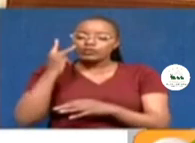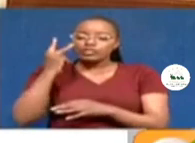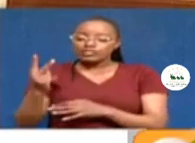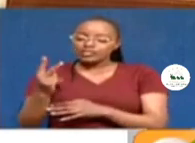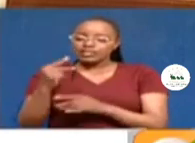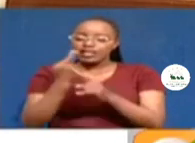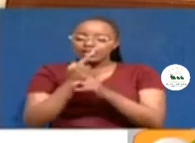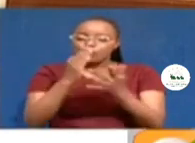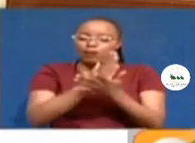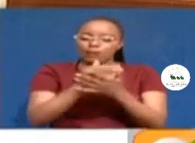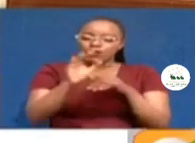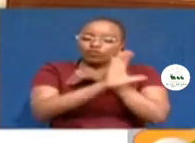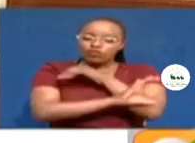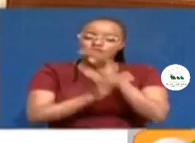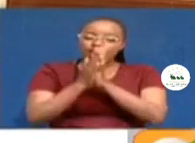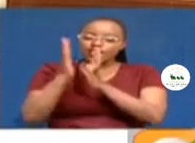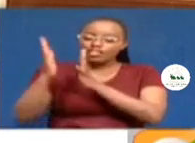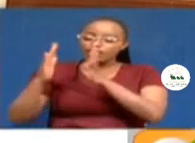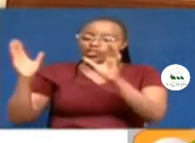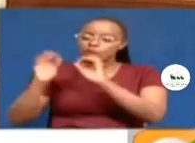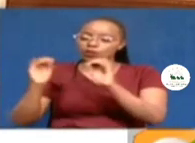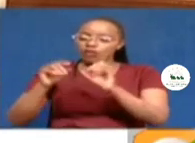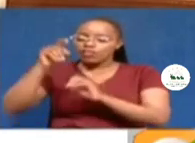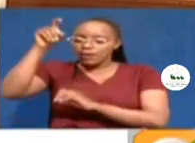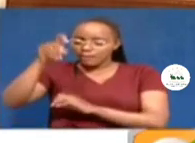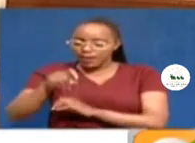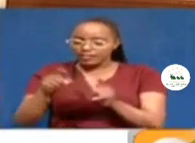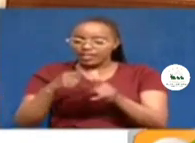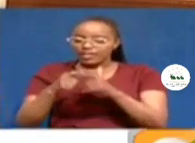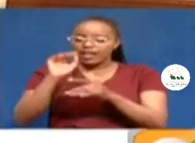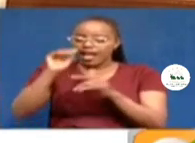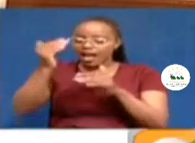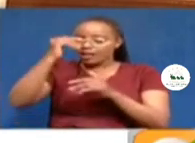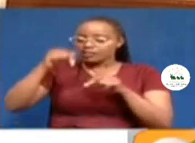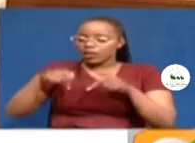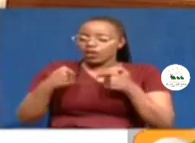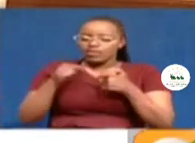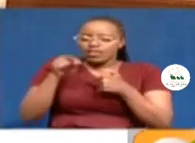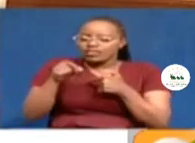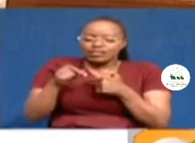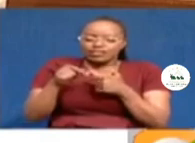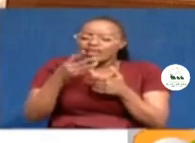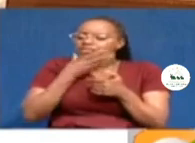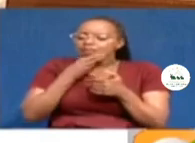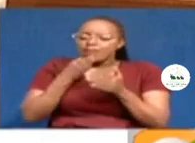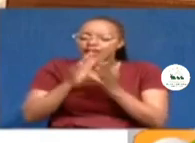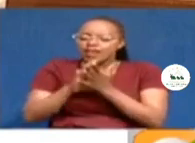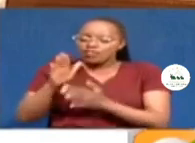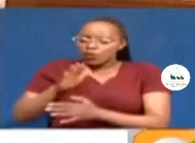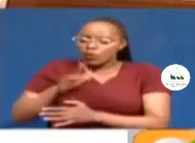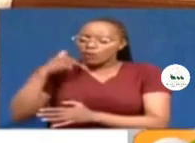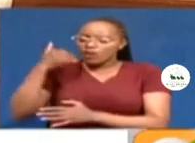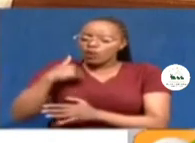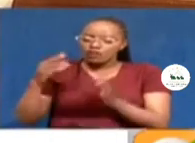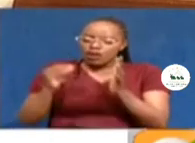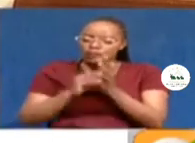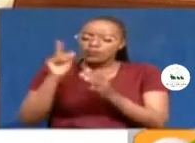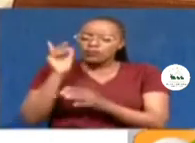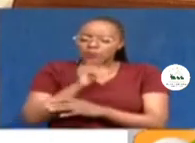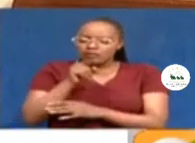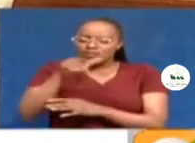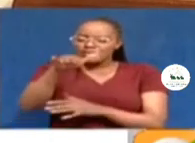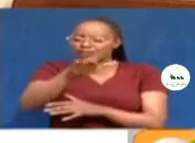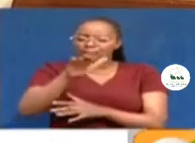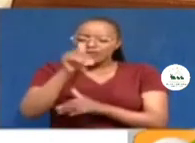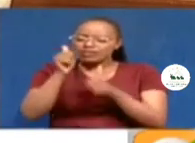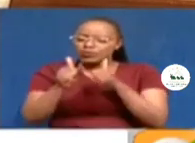around the country and the insecurity. And we must therefore ask ourselves, what are the kind of men and women that we are putting in those